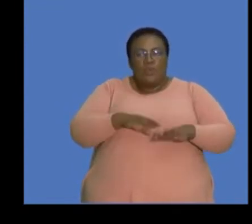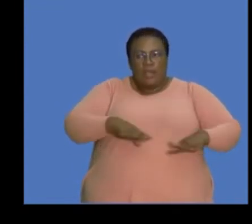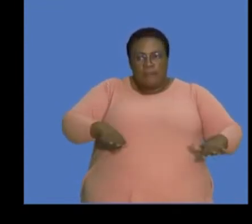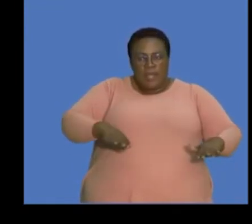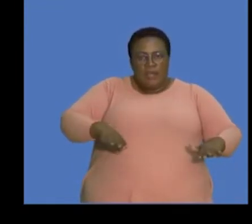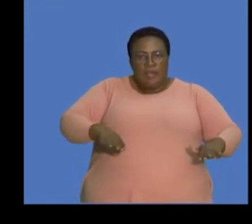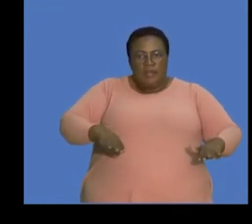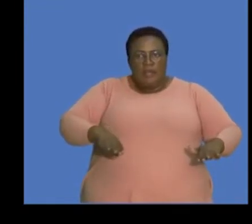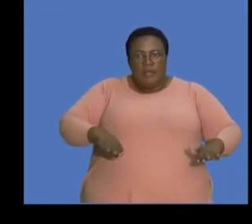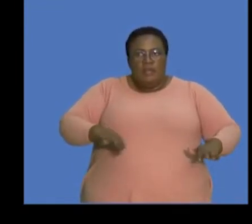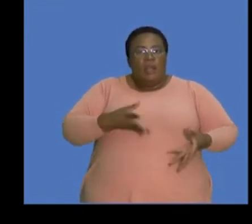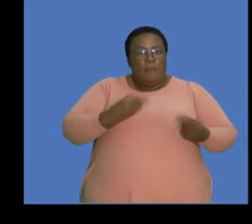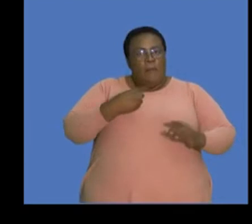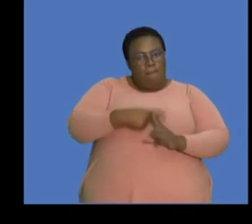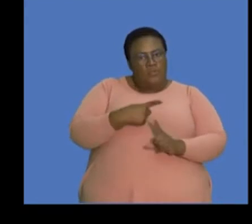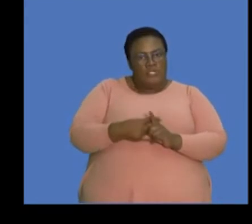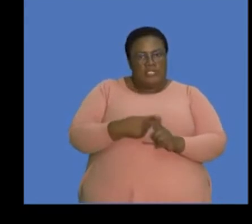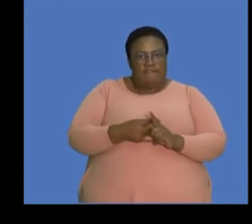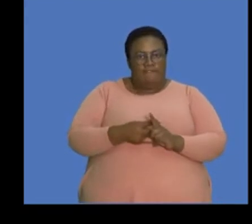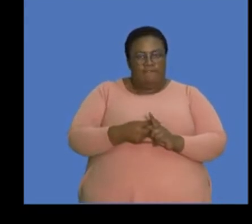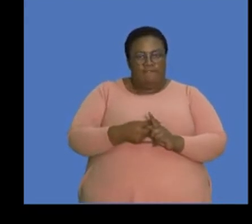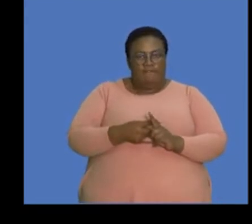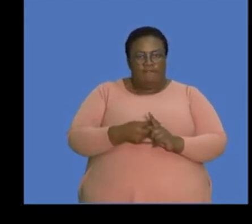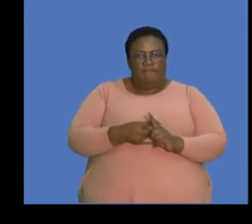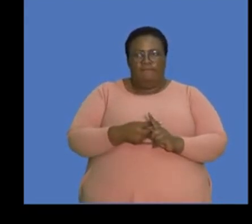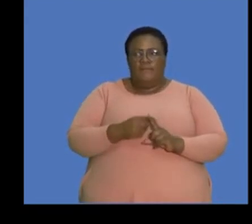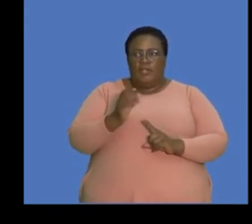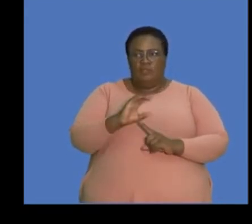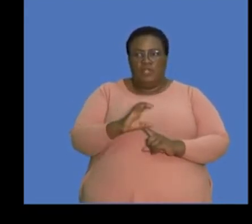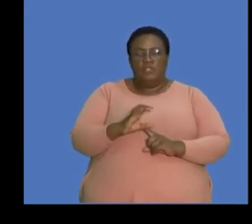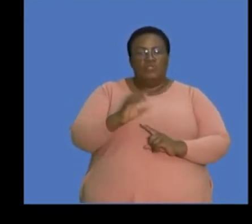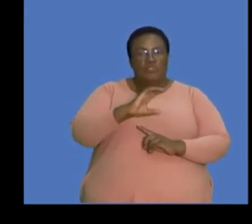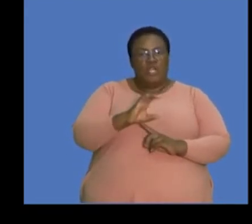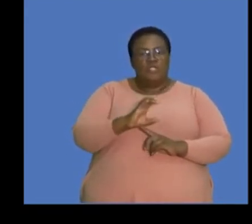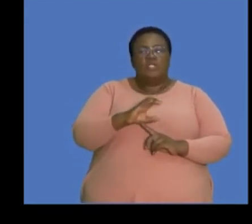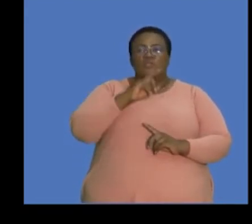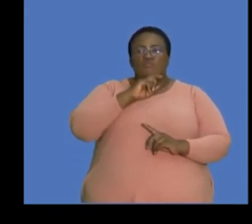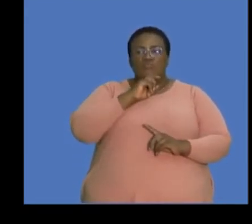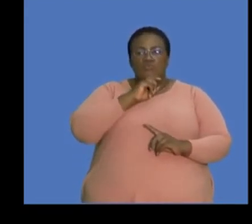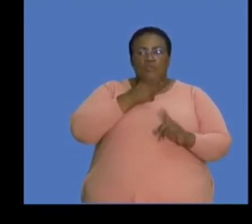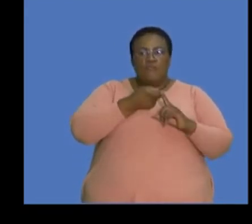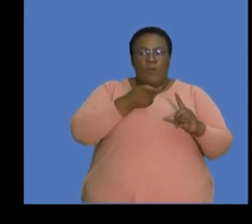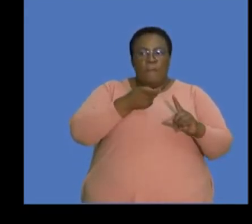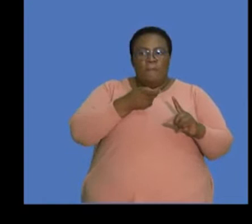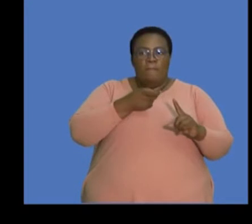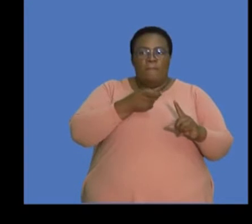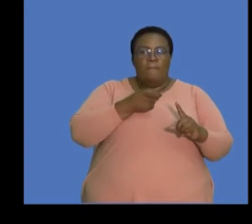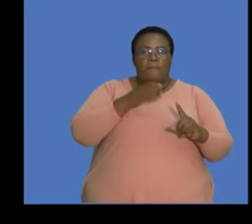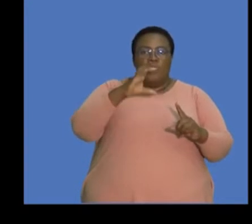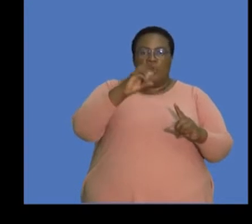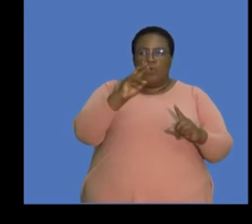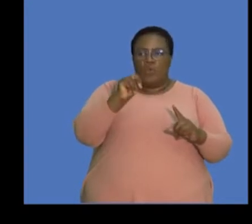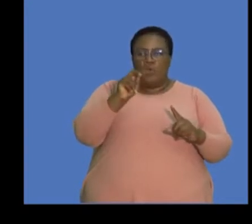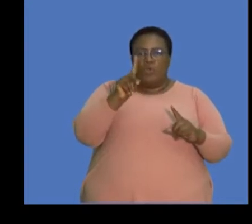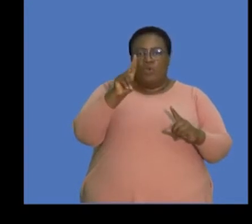itself attained or actually got positively charged. So these charges, they move through the conductor to the earth. This is